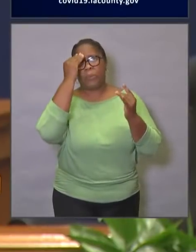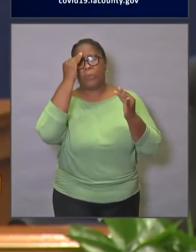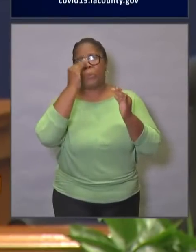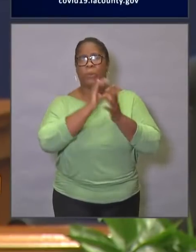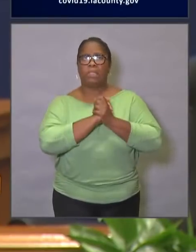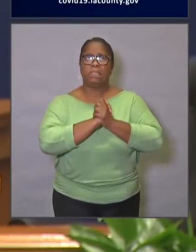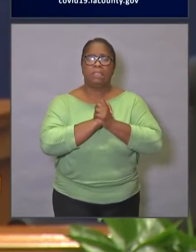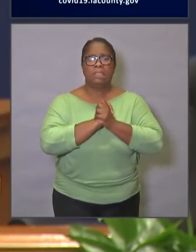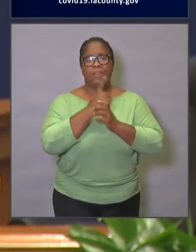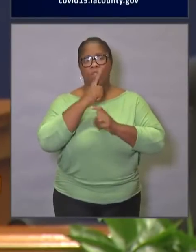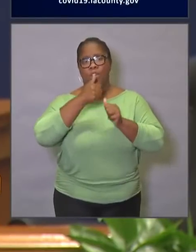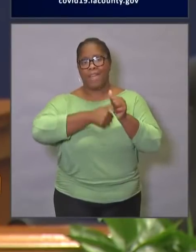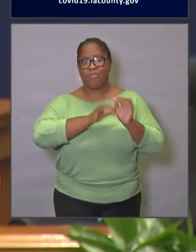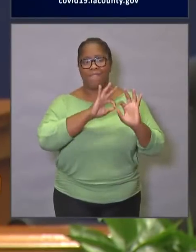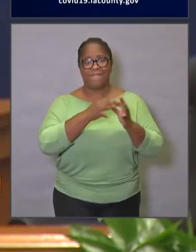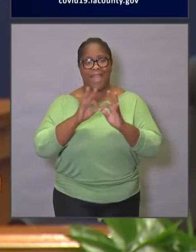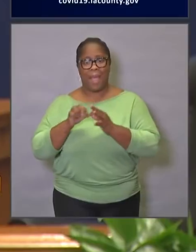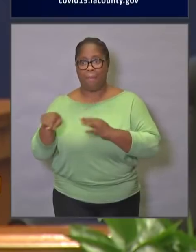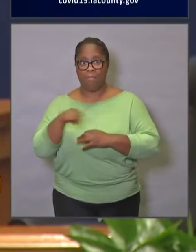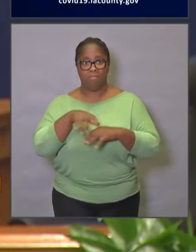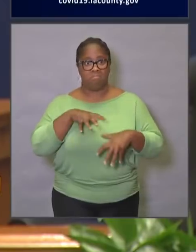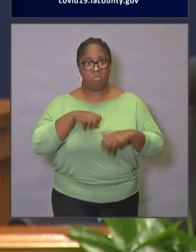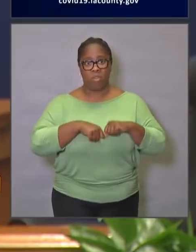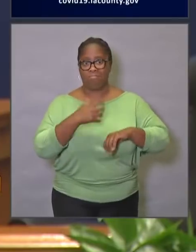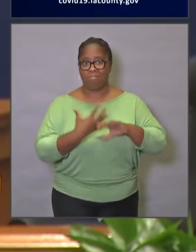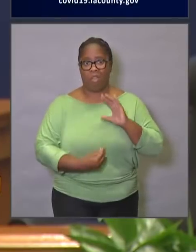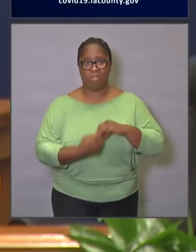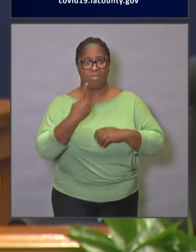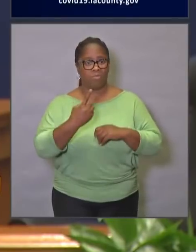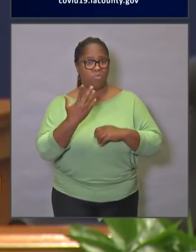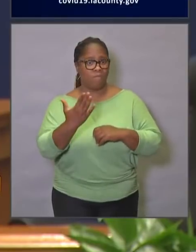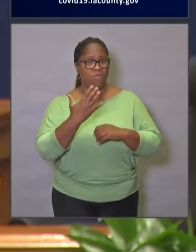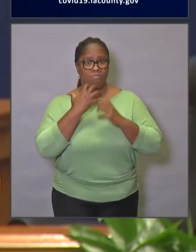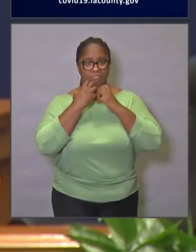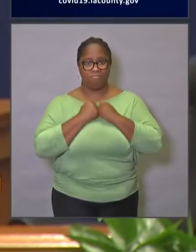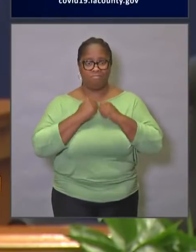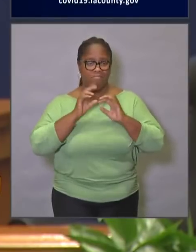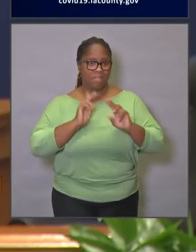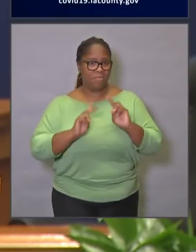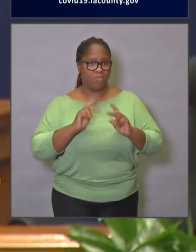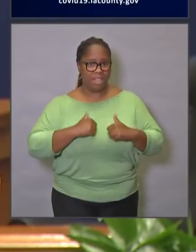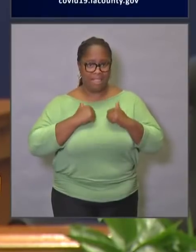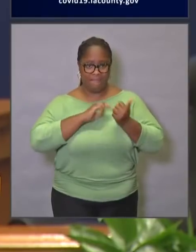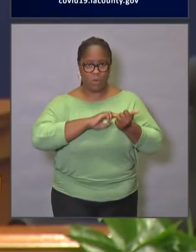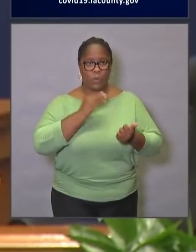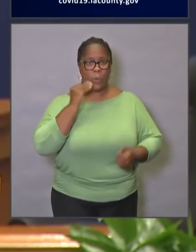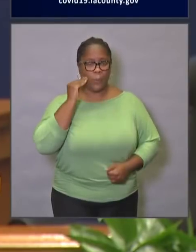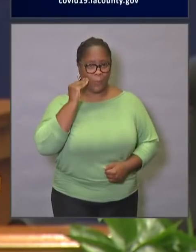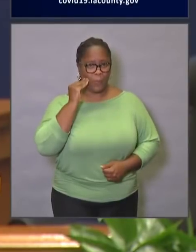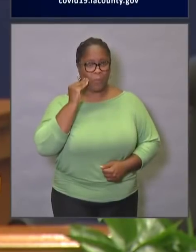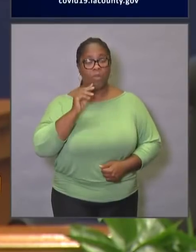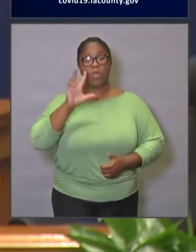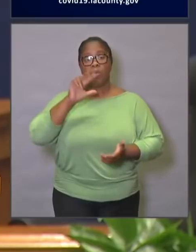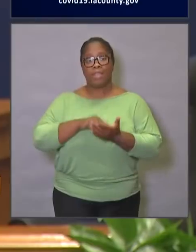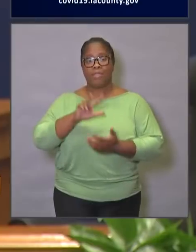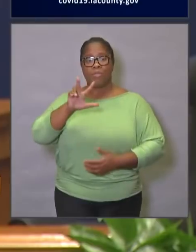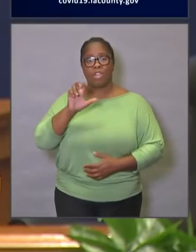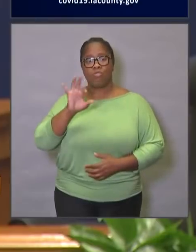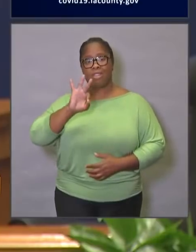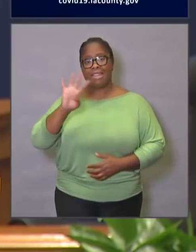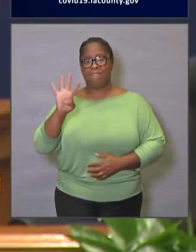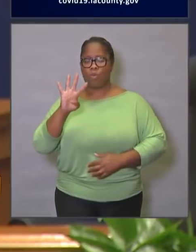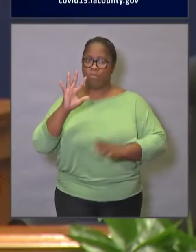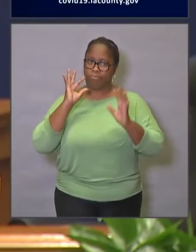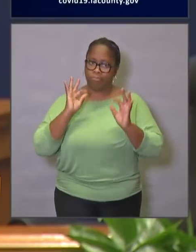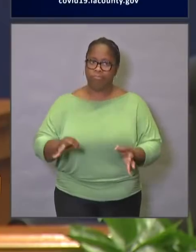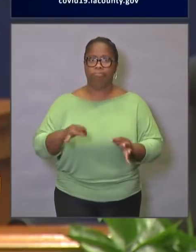that's mourning the loss of a loved one who lived in a nursing home. We're reporting 3,394 confirmed cases at some